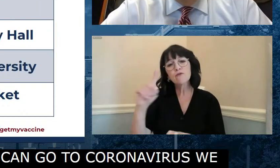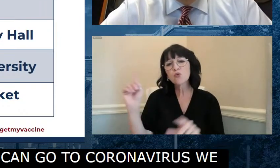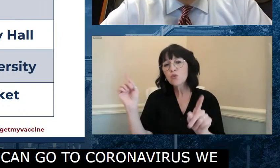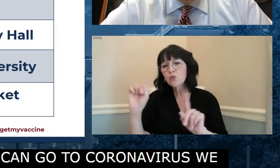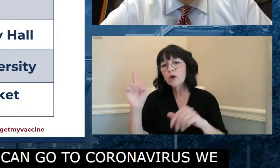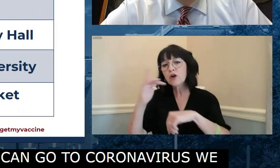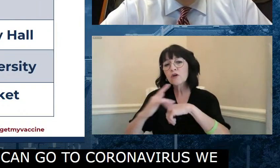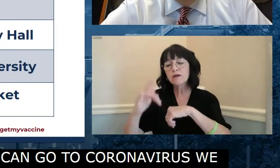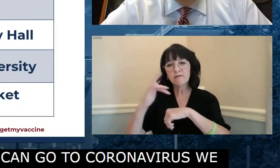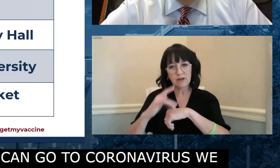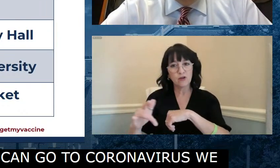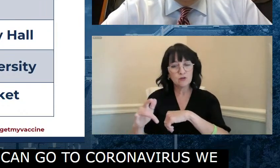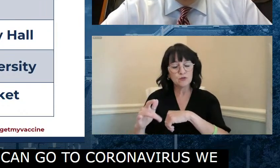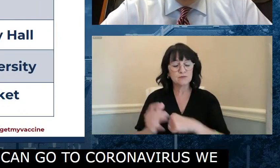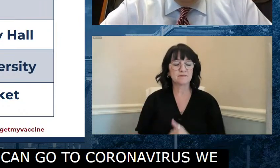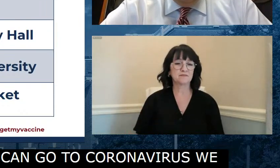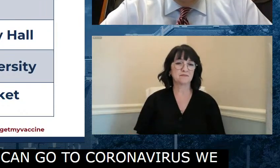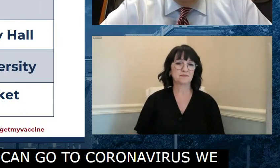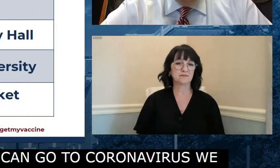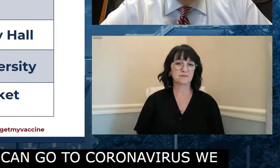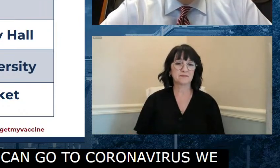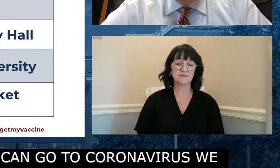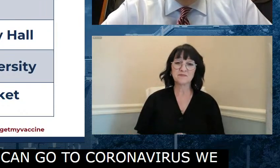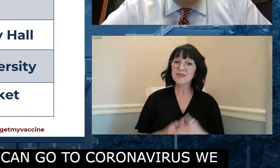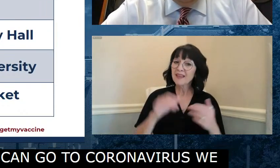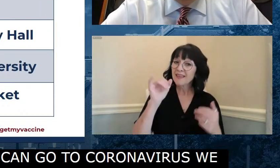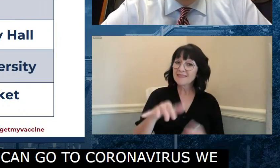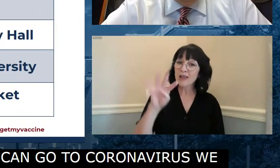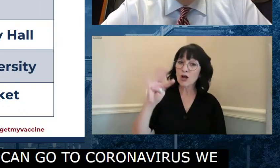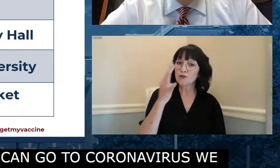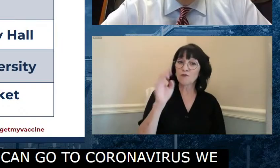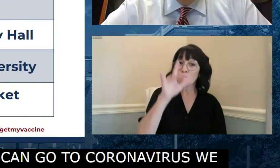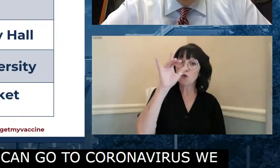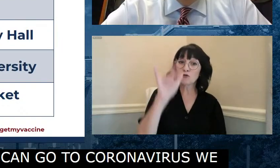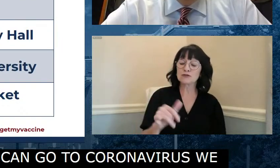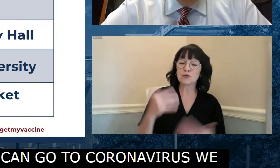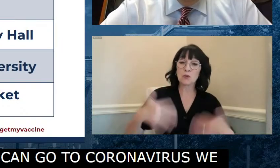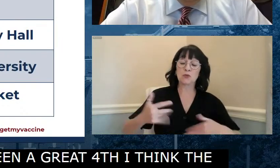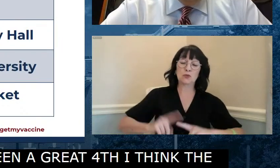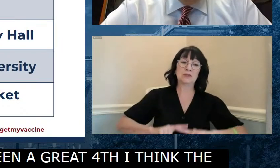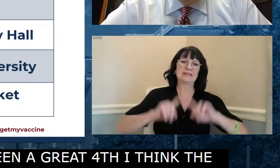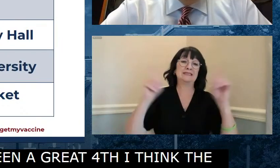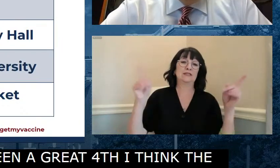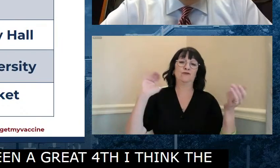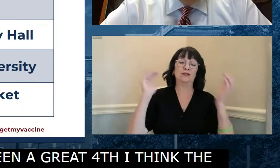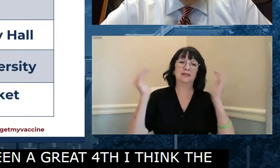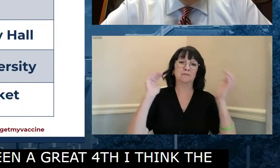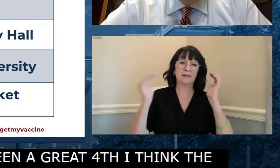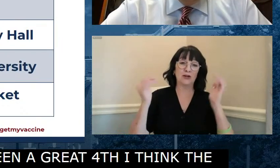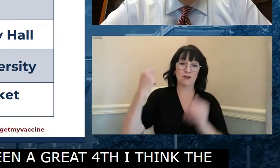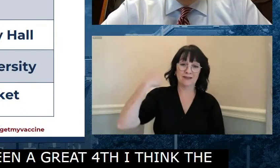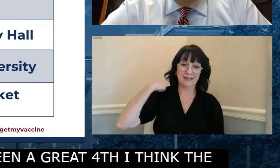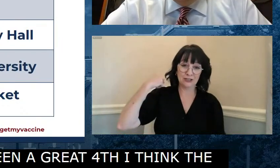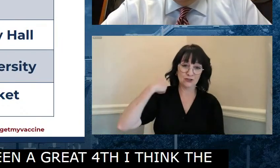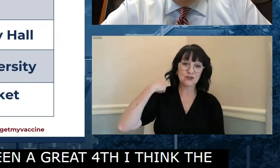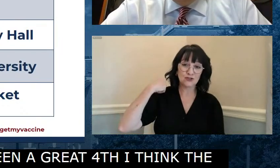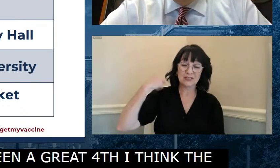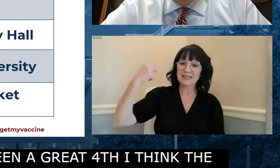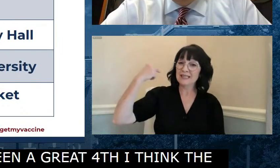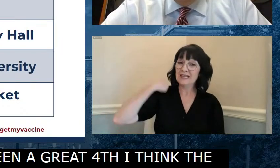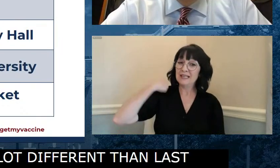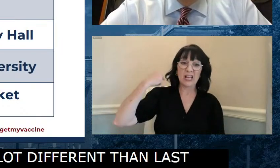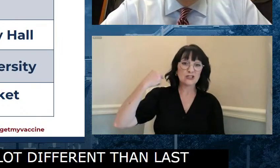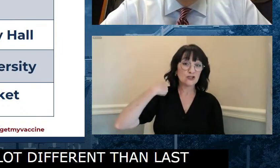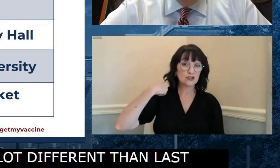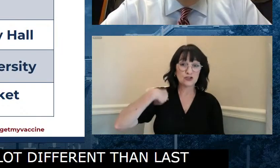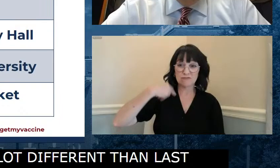great Fourth. I think the governor opened up with that. A lot different than last year. Last year was a 4th of July that a lot of